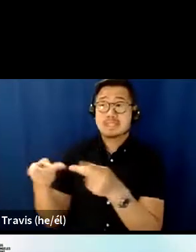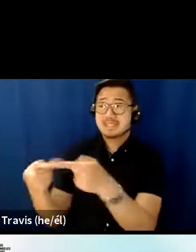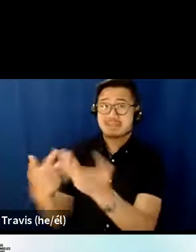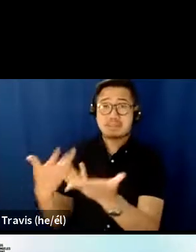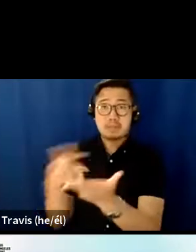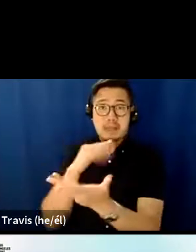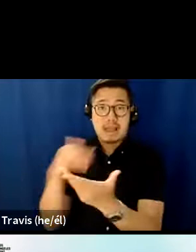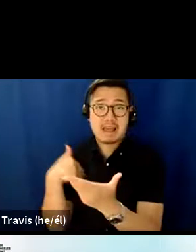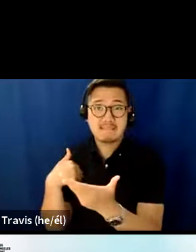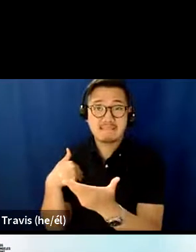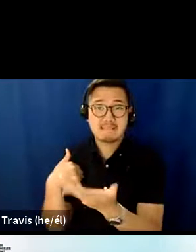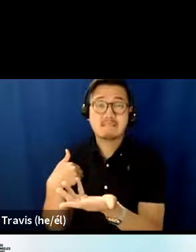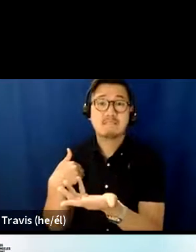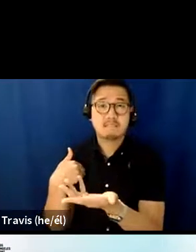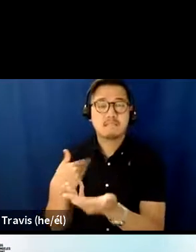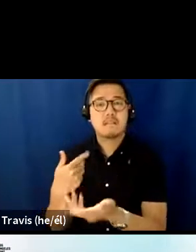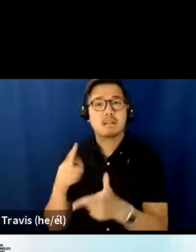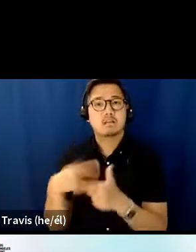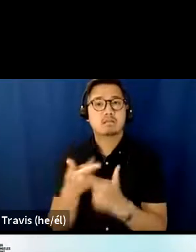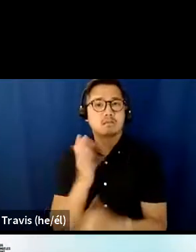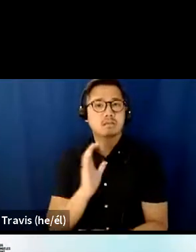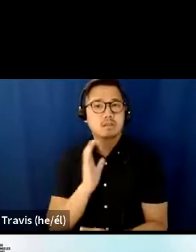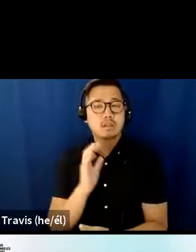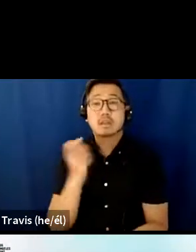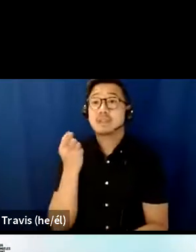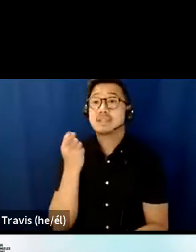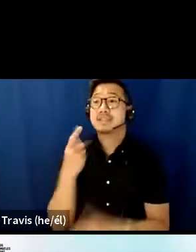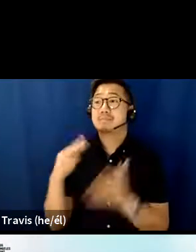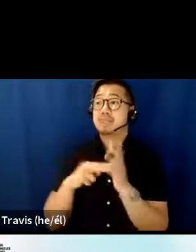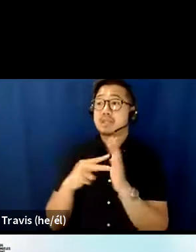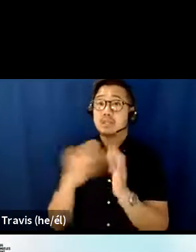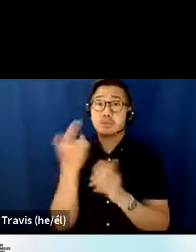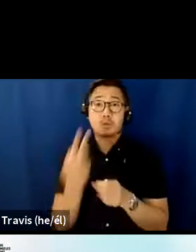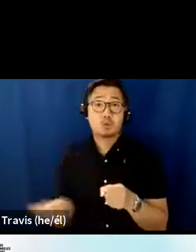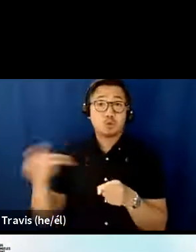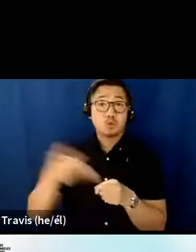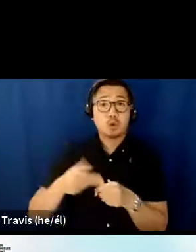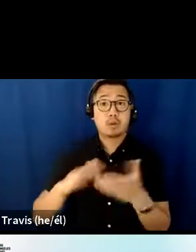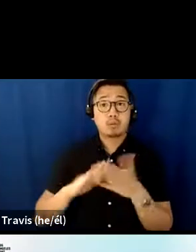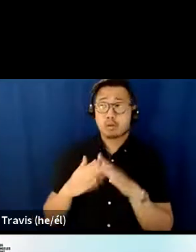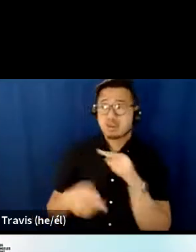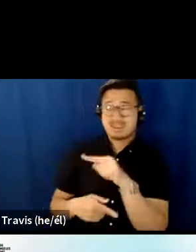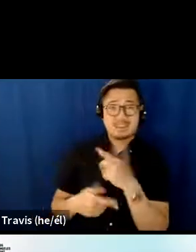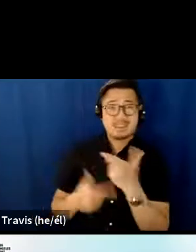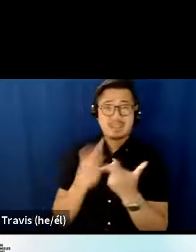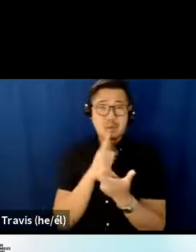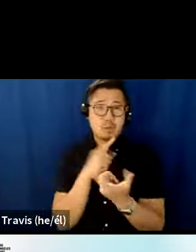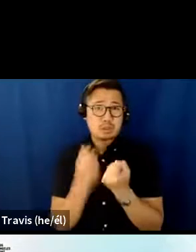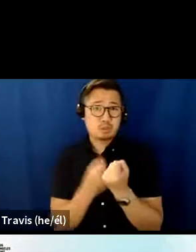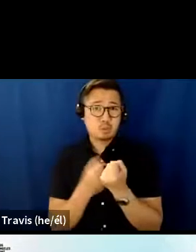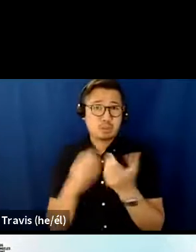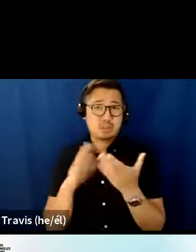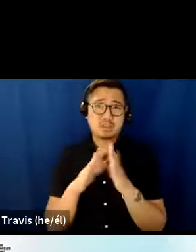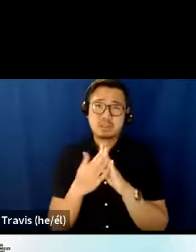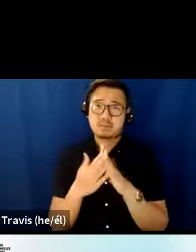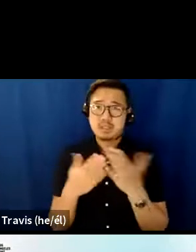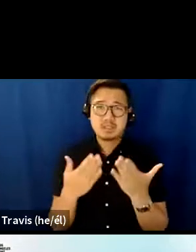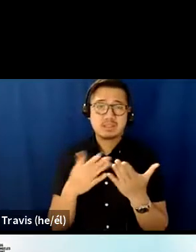community. If you don't have what we need, then step, you know, and we'll find where we can get it.